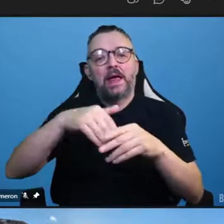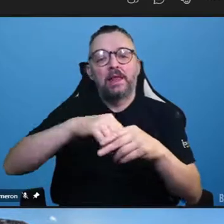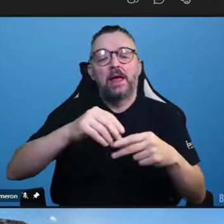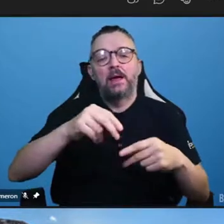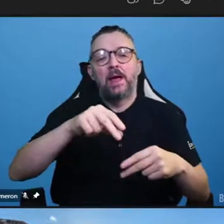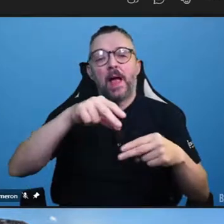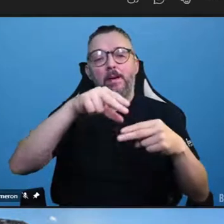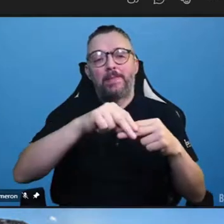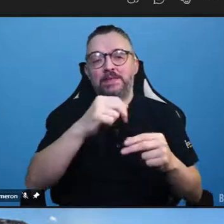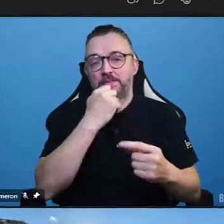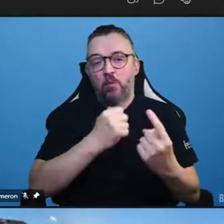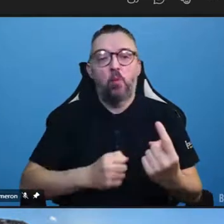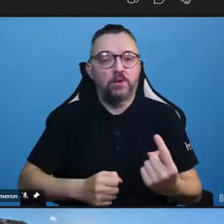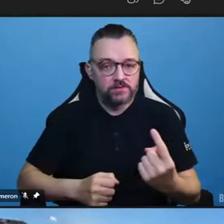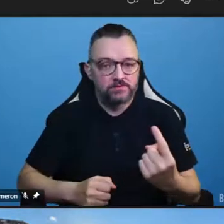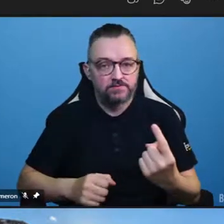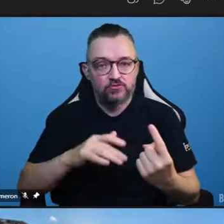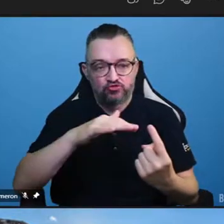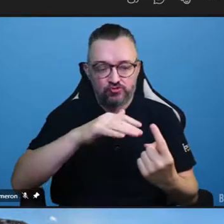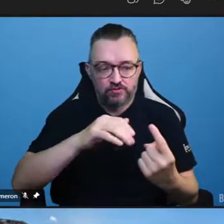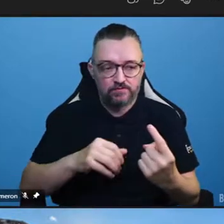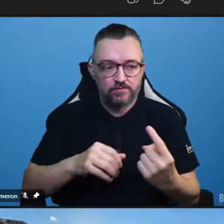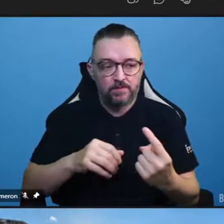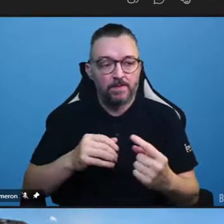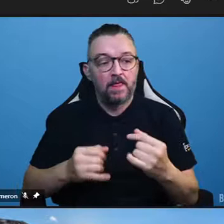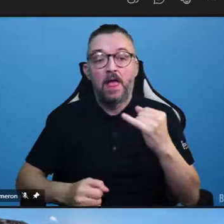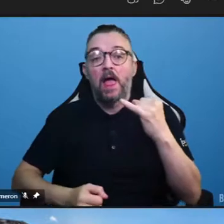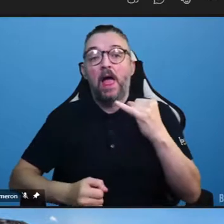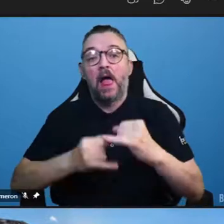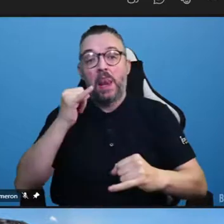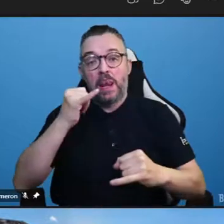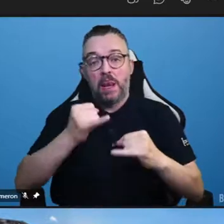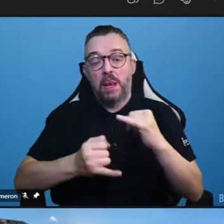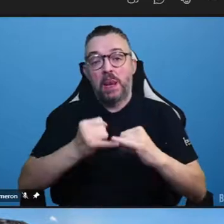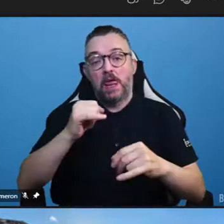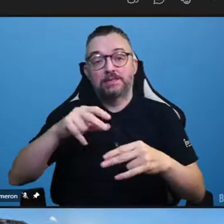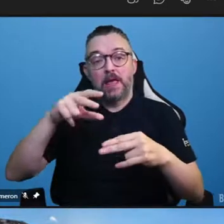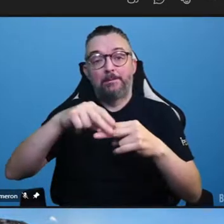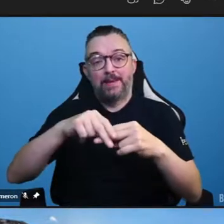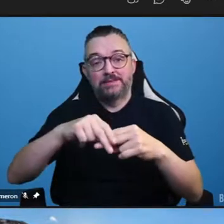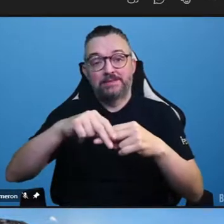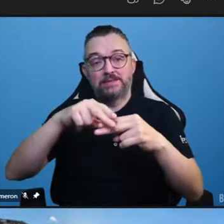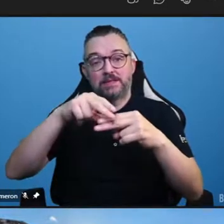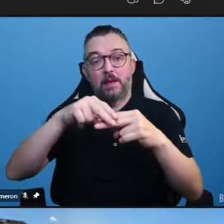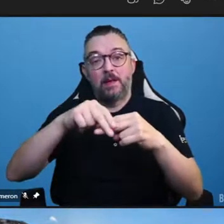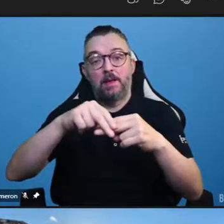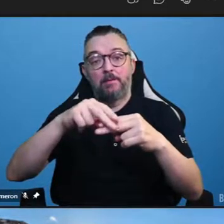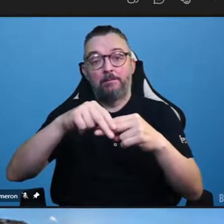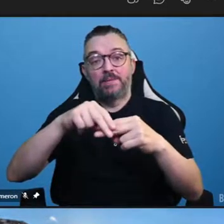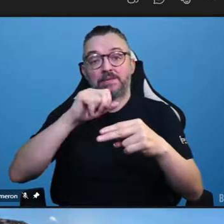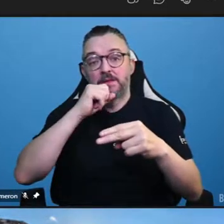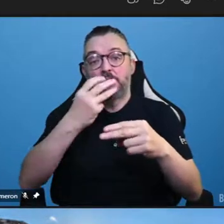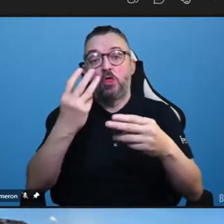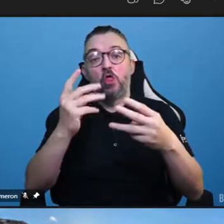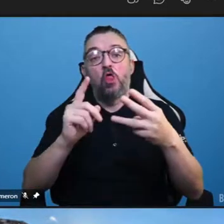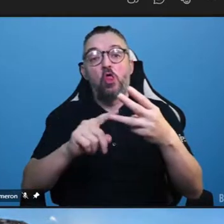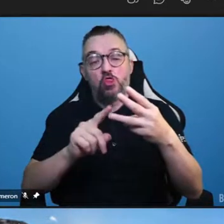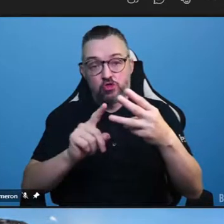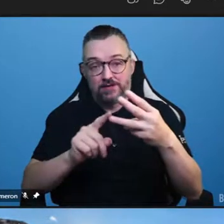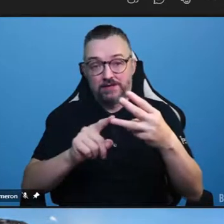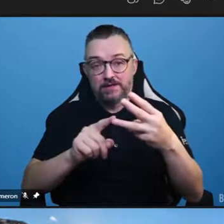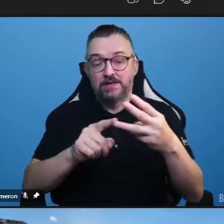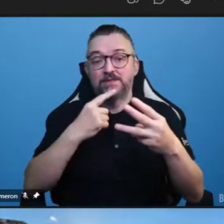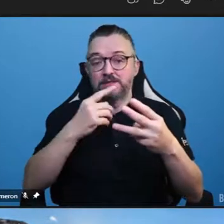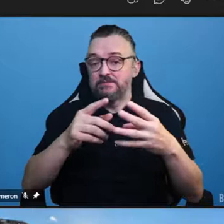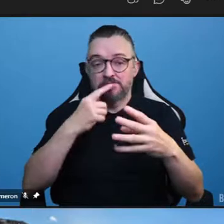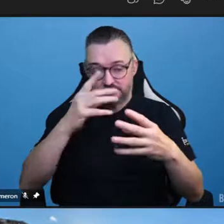committee's information. And the last appendix to this report, Appendix 3, notes all of the assignments that have been completed.